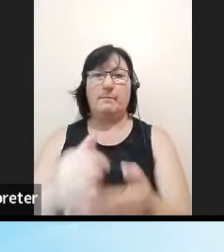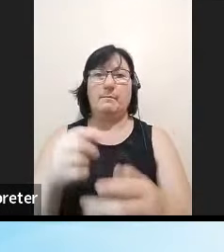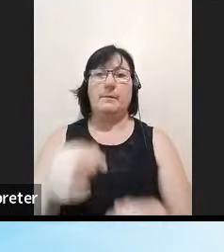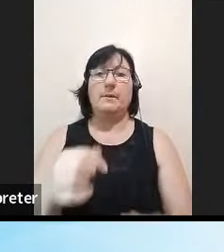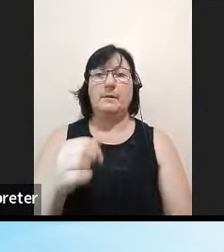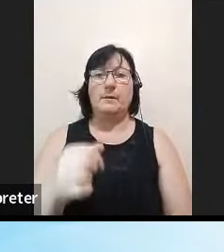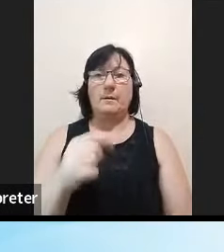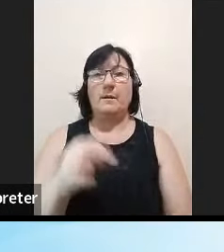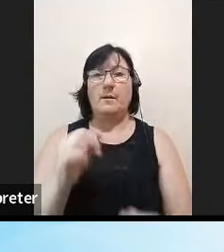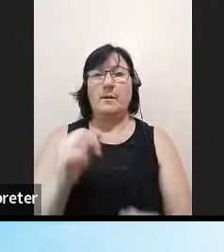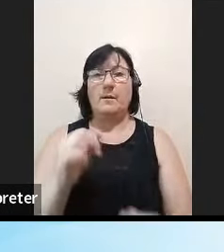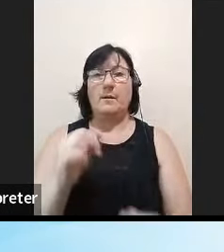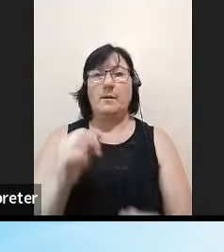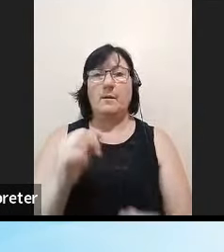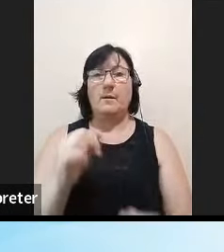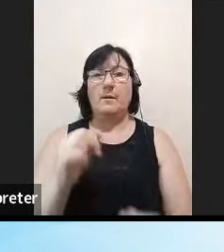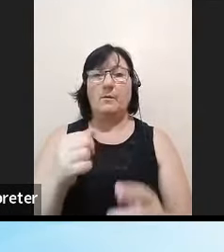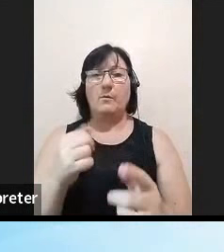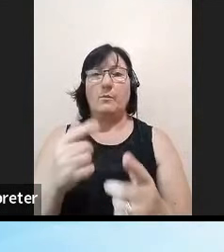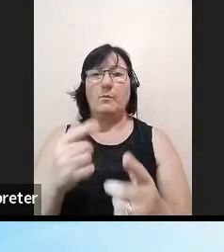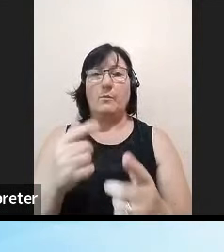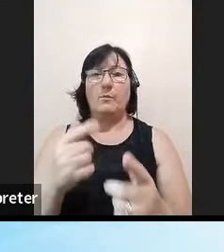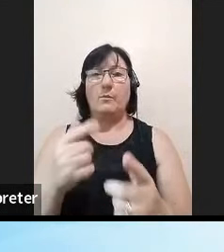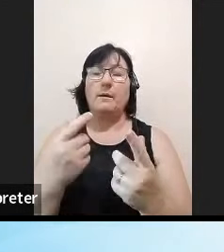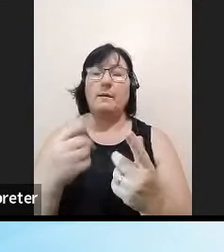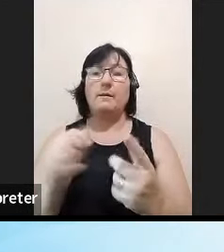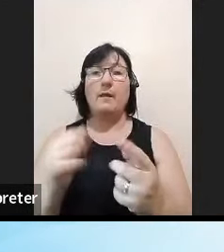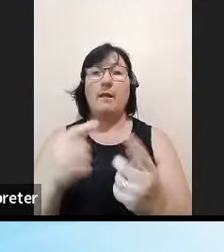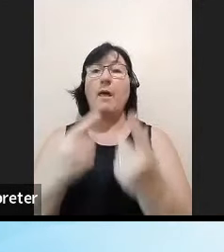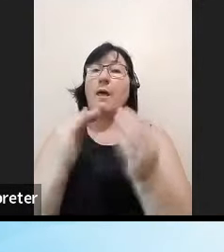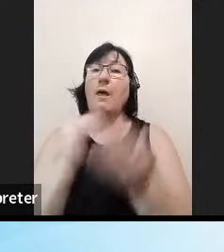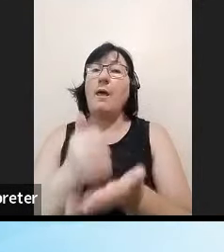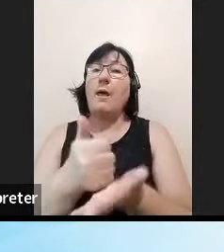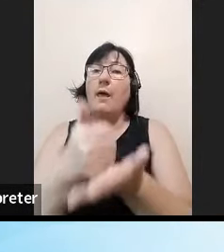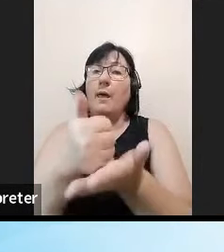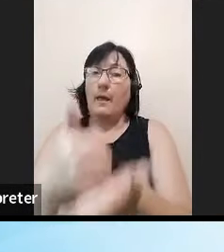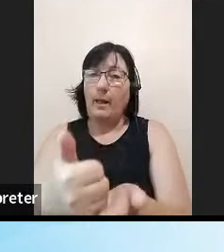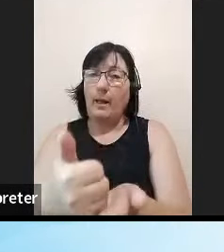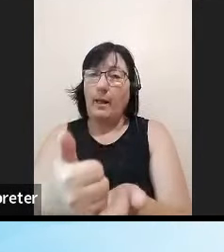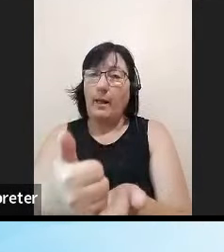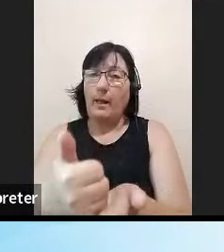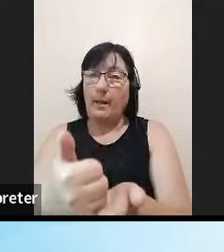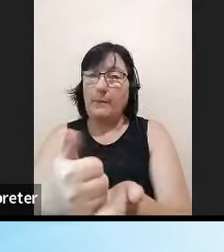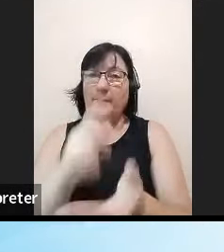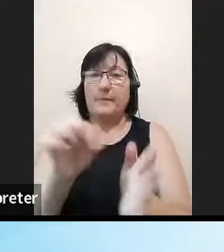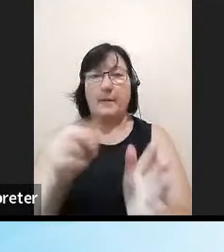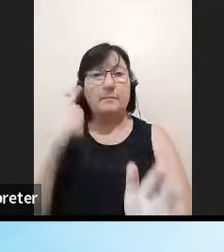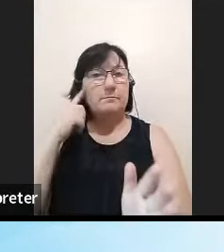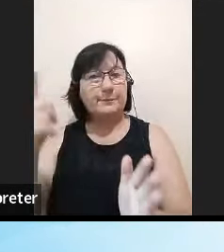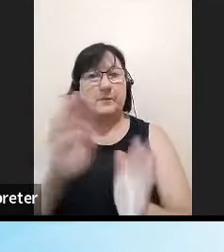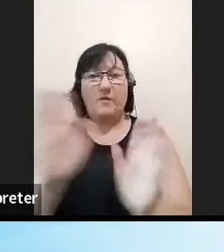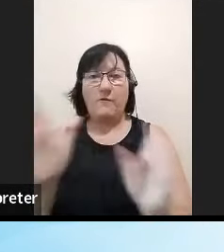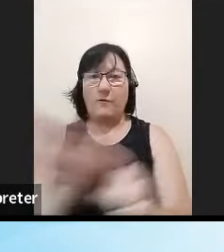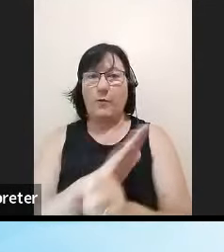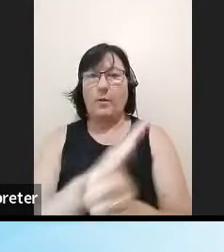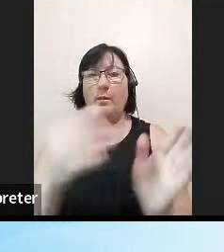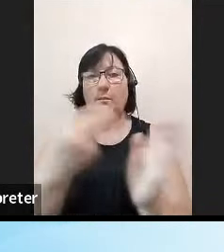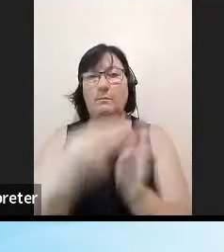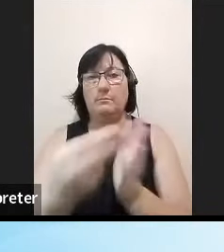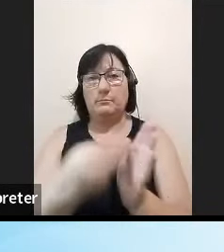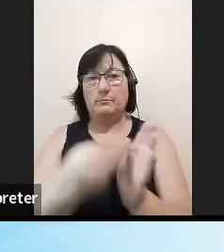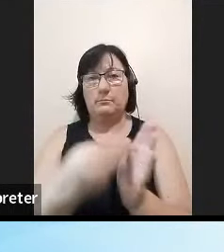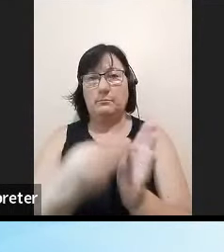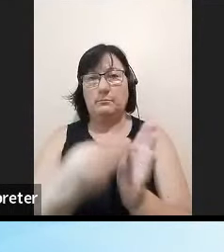of improving compliance and so on. We establish findings for non-compliance. Are they waived? Is there